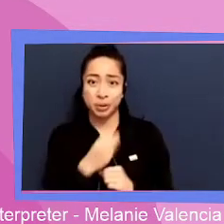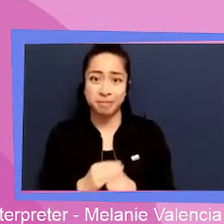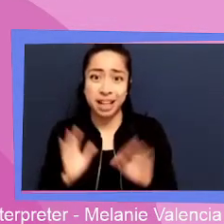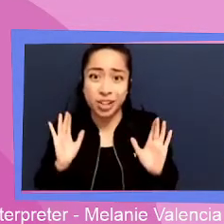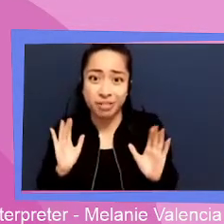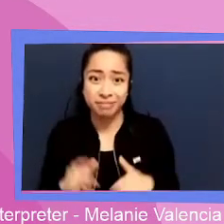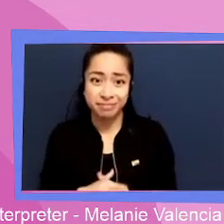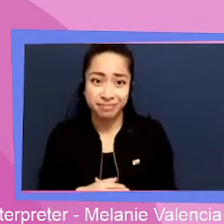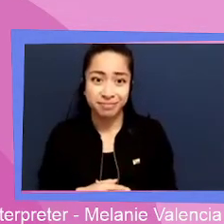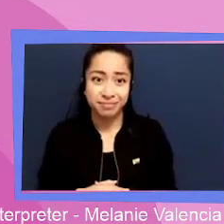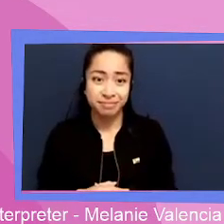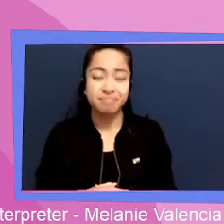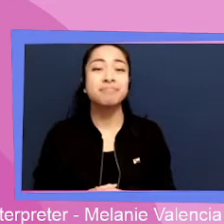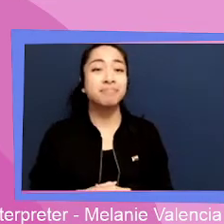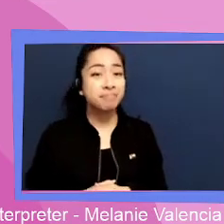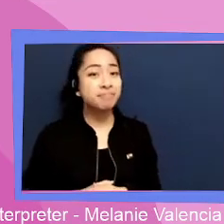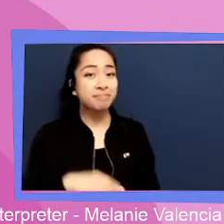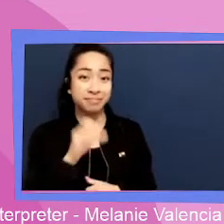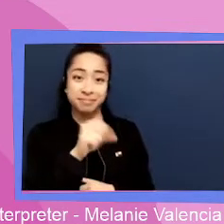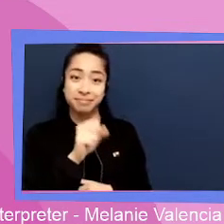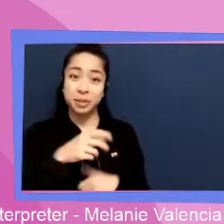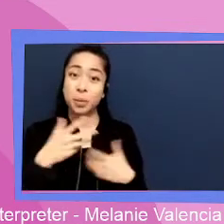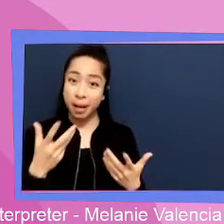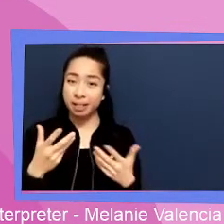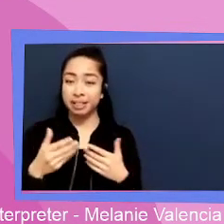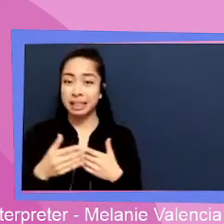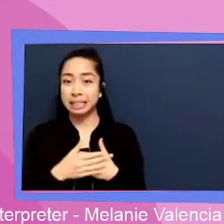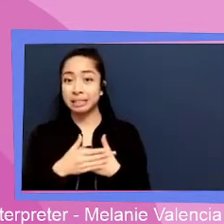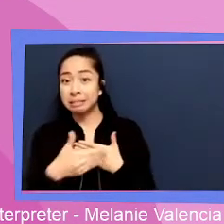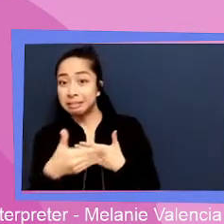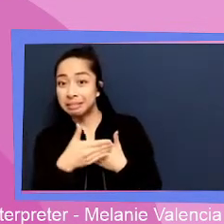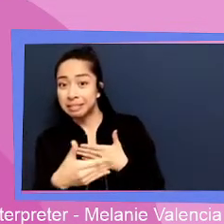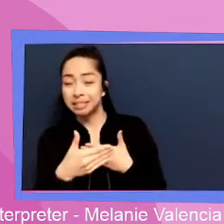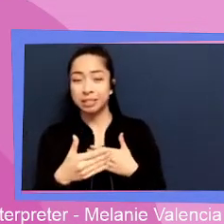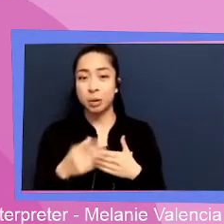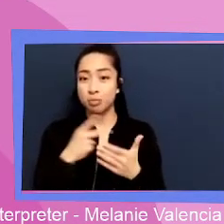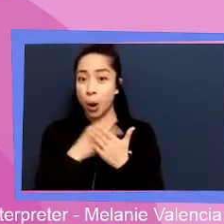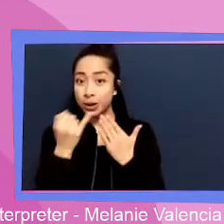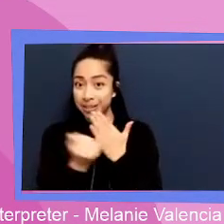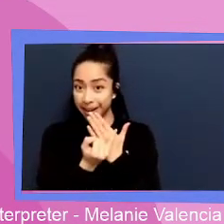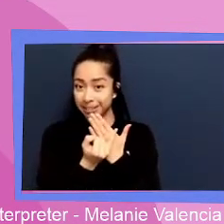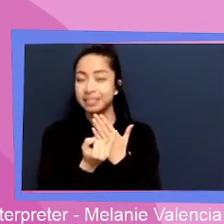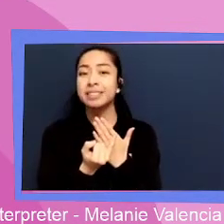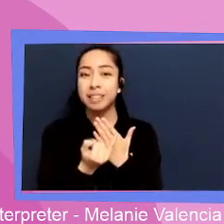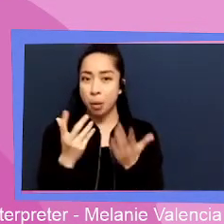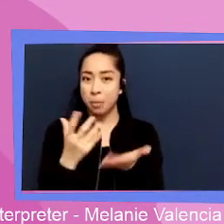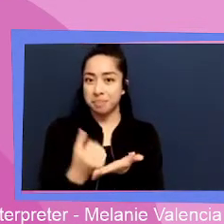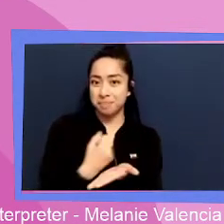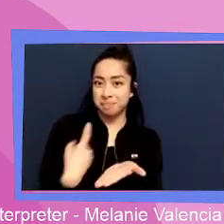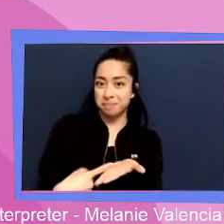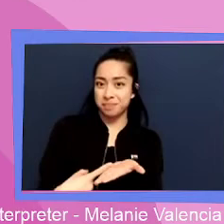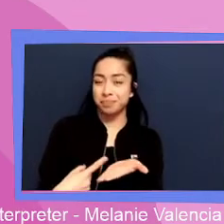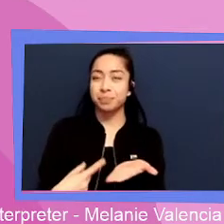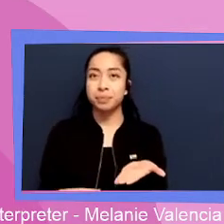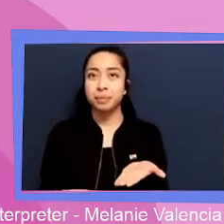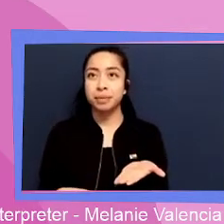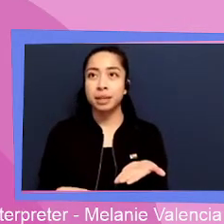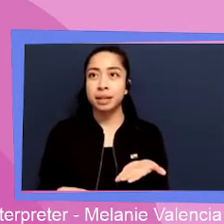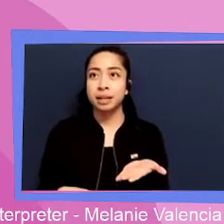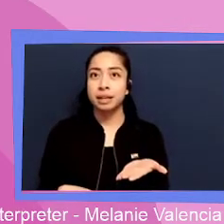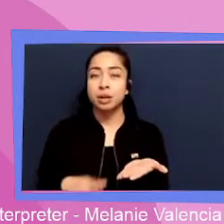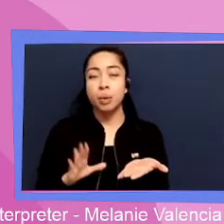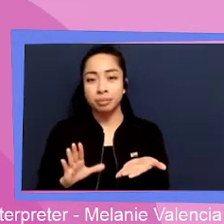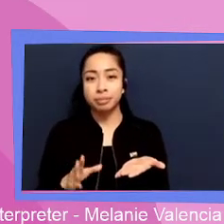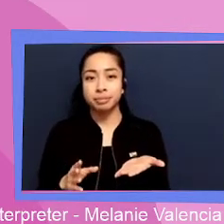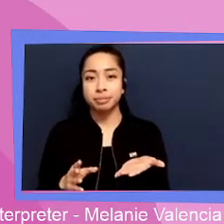those projects that are growing into something beautiful, I do want to, not our last question, but second to